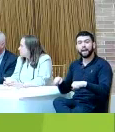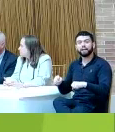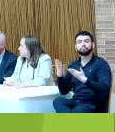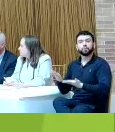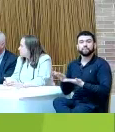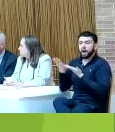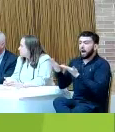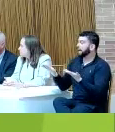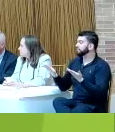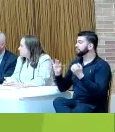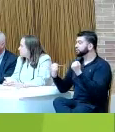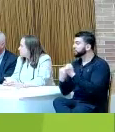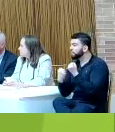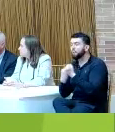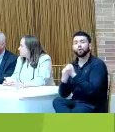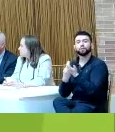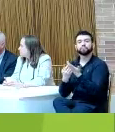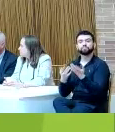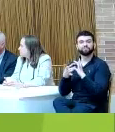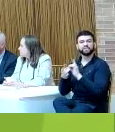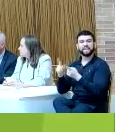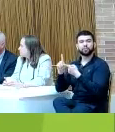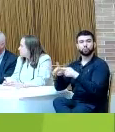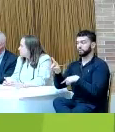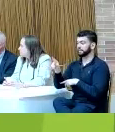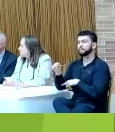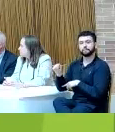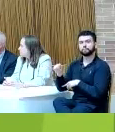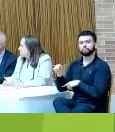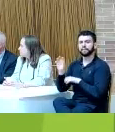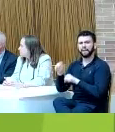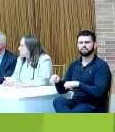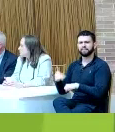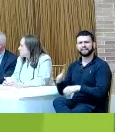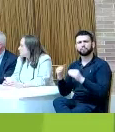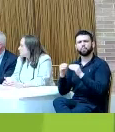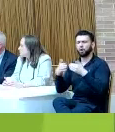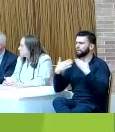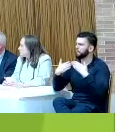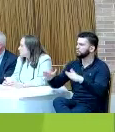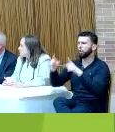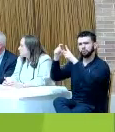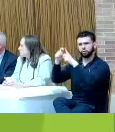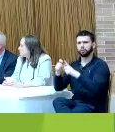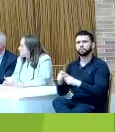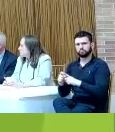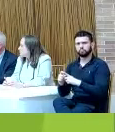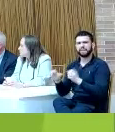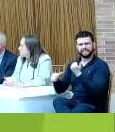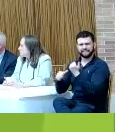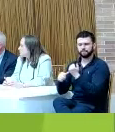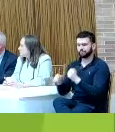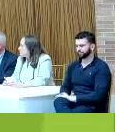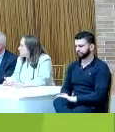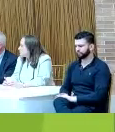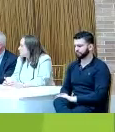of support related to a disability related need um and support animals can